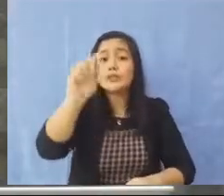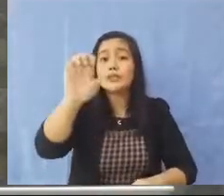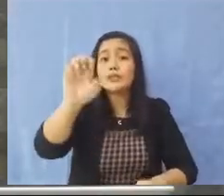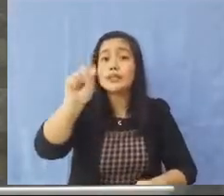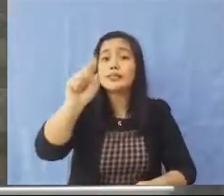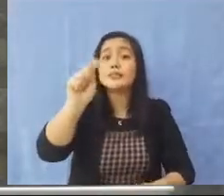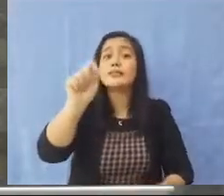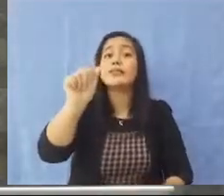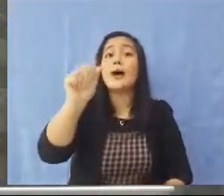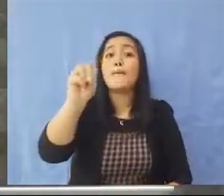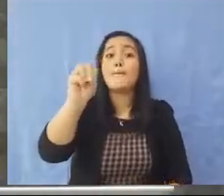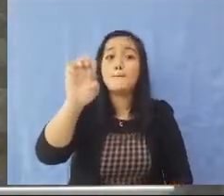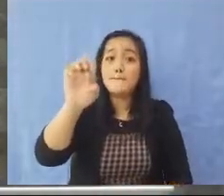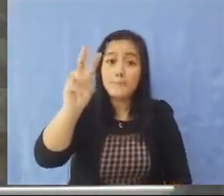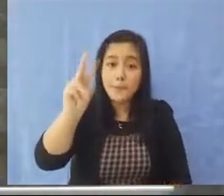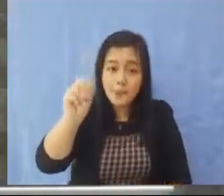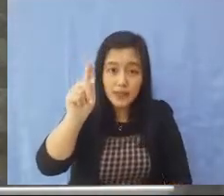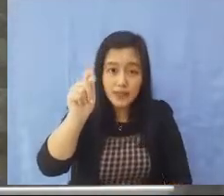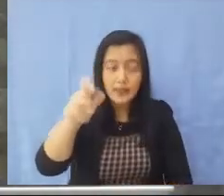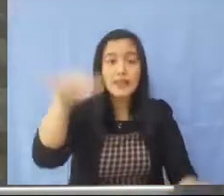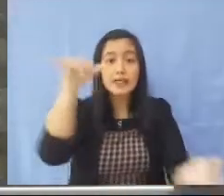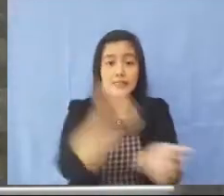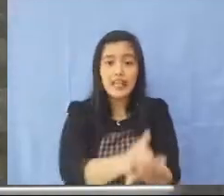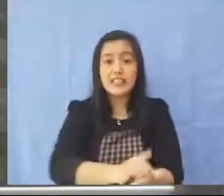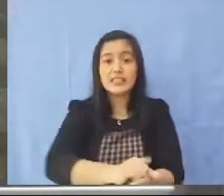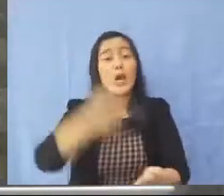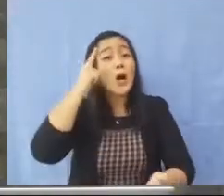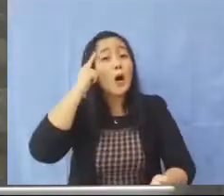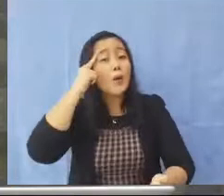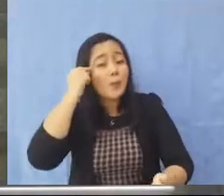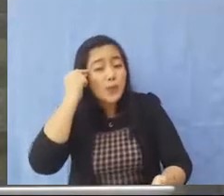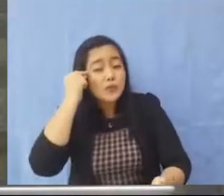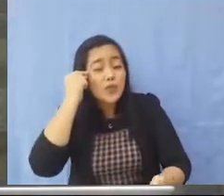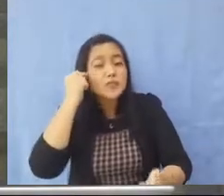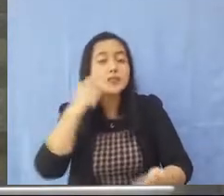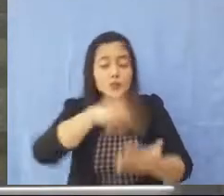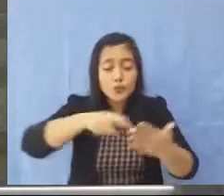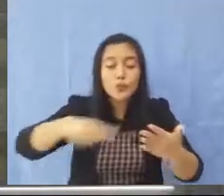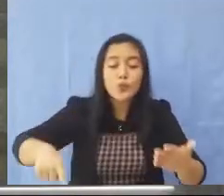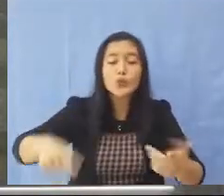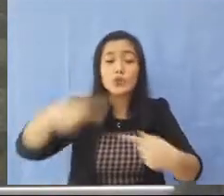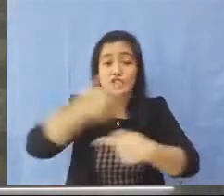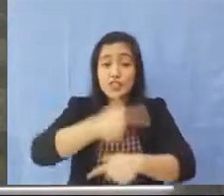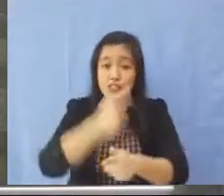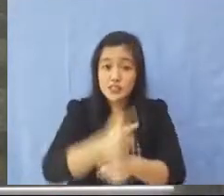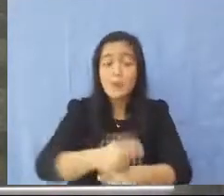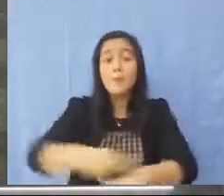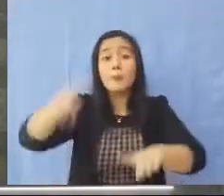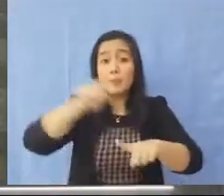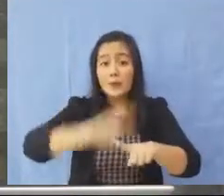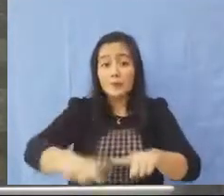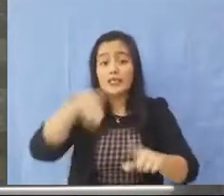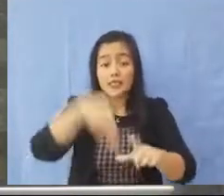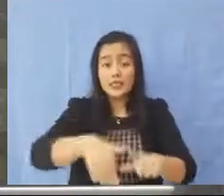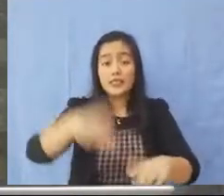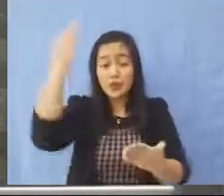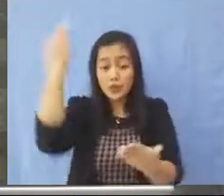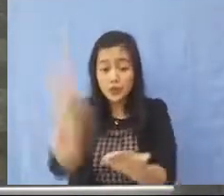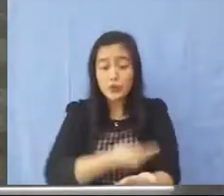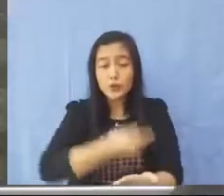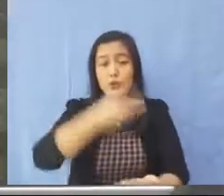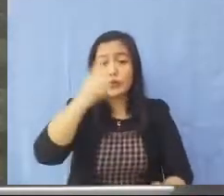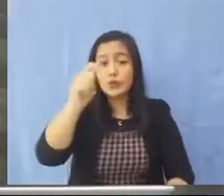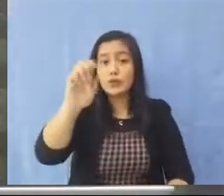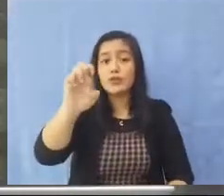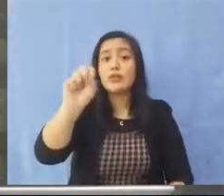other apostles, they referred to the Old Testament scriptures as Moses and the prophets.